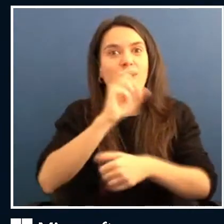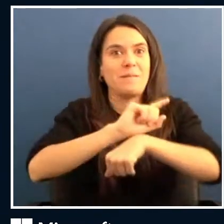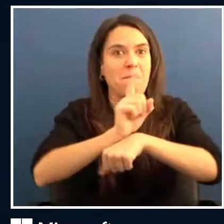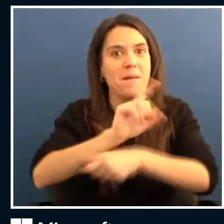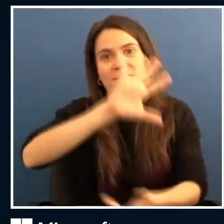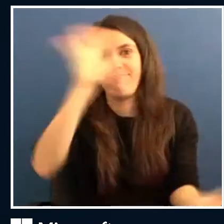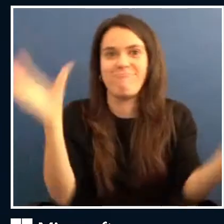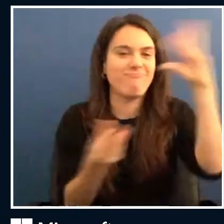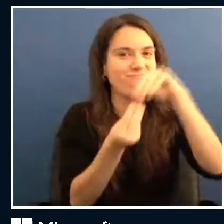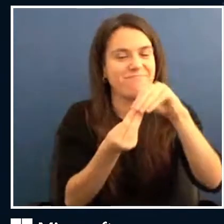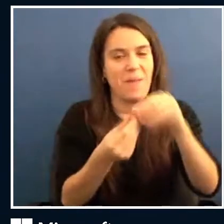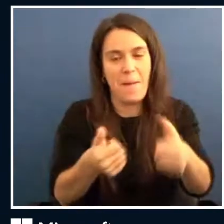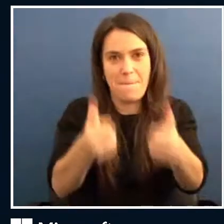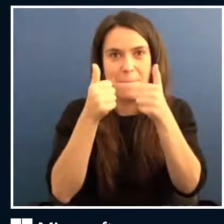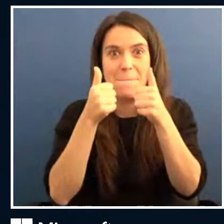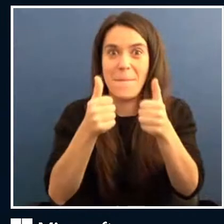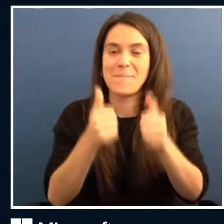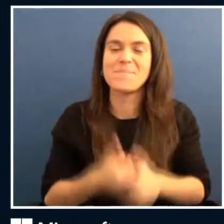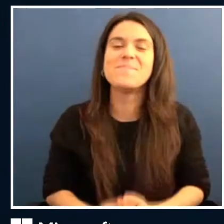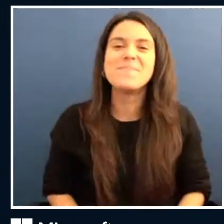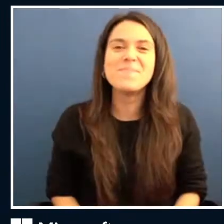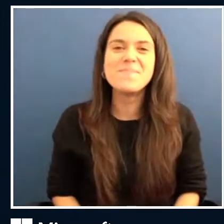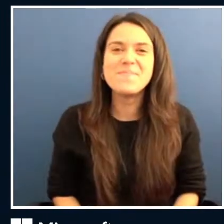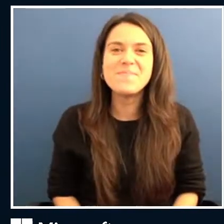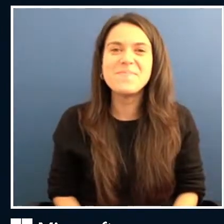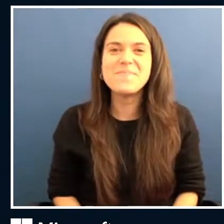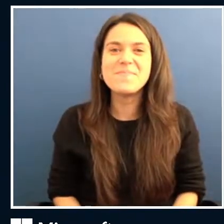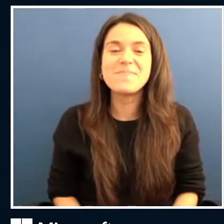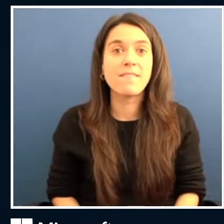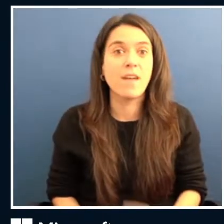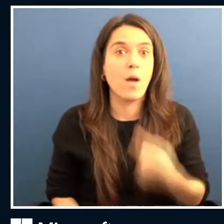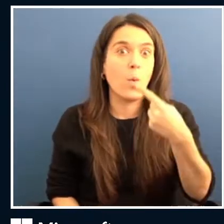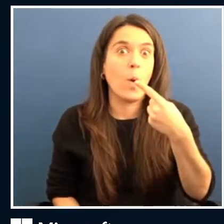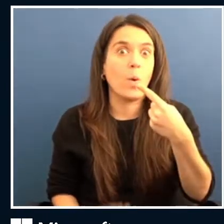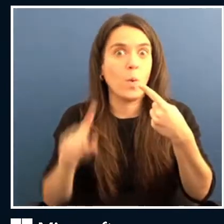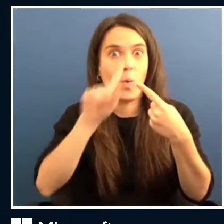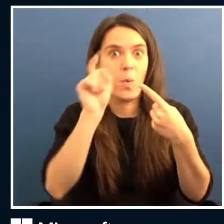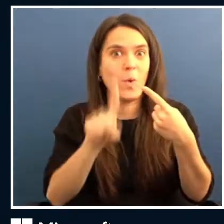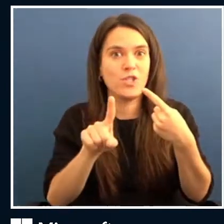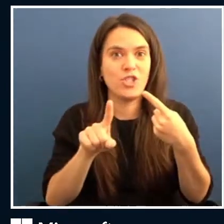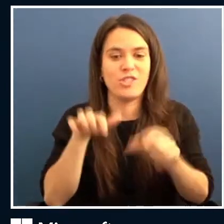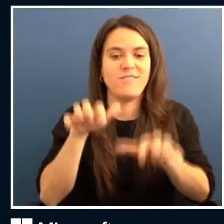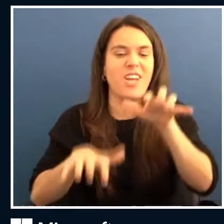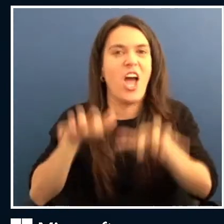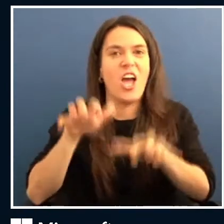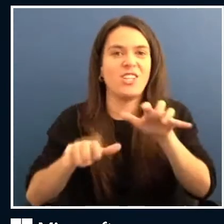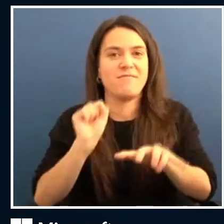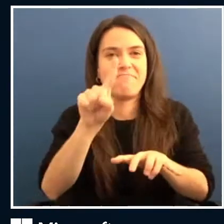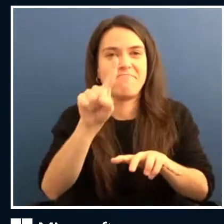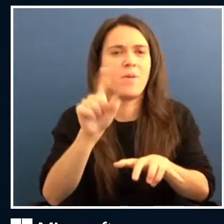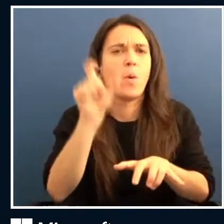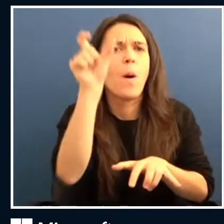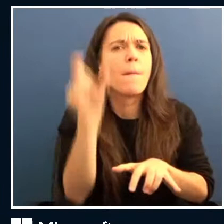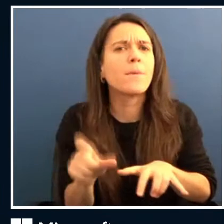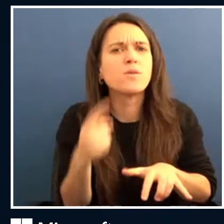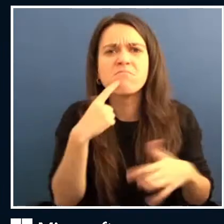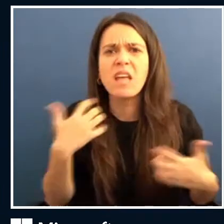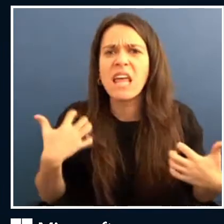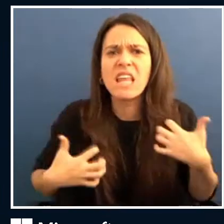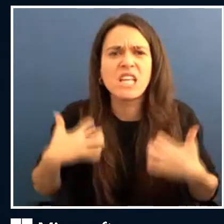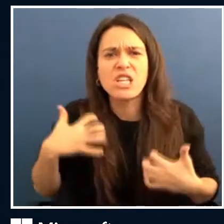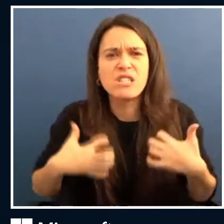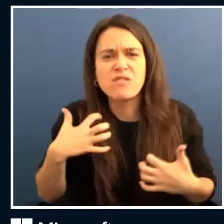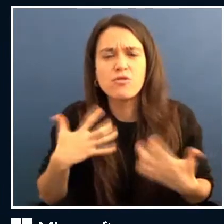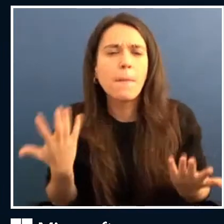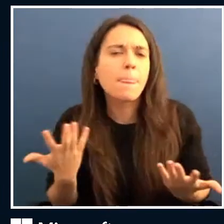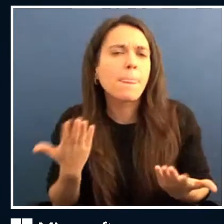was, I mean, amazing. There is one question we have in the chat. So somebody is interested what happens if we give